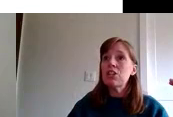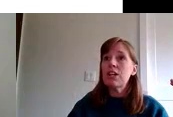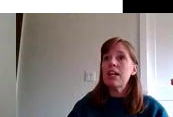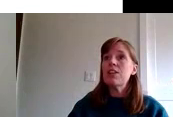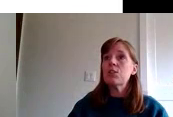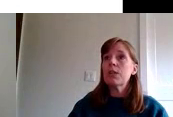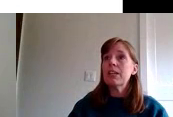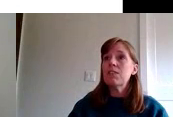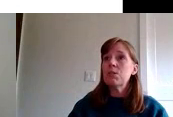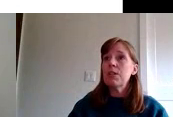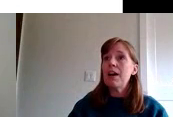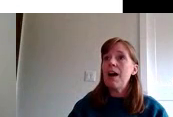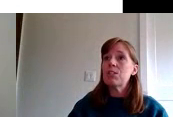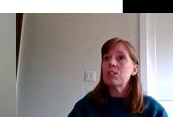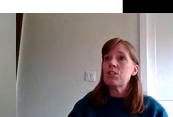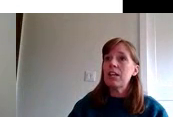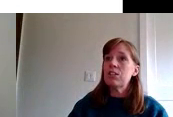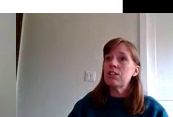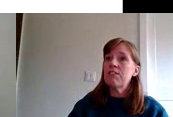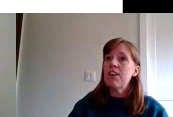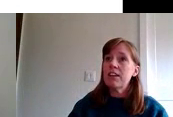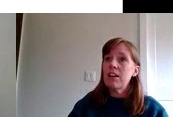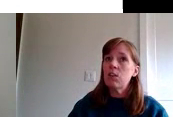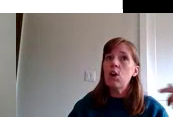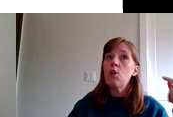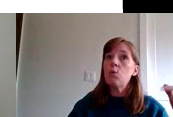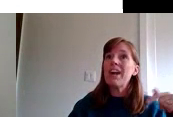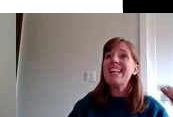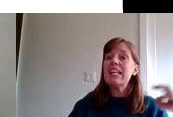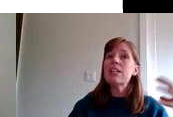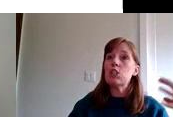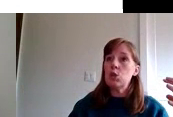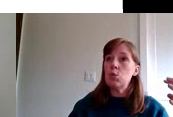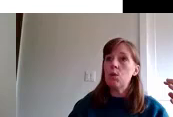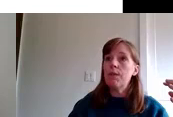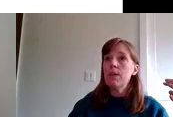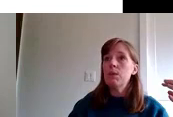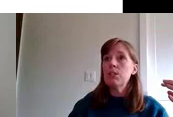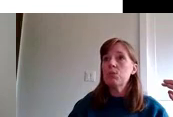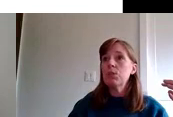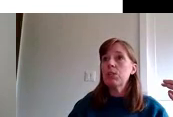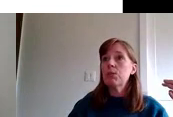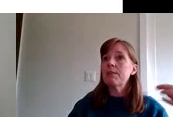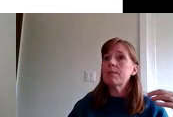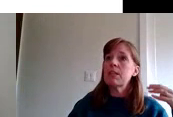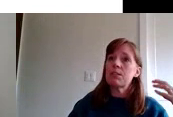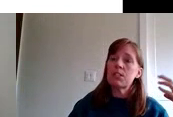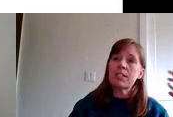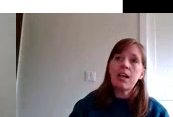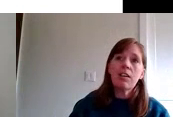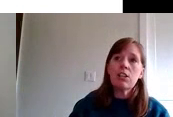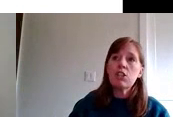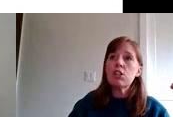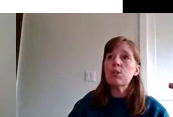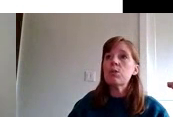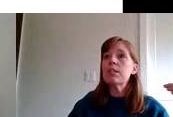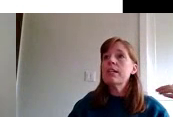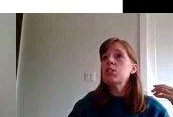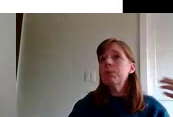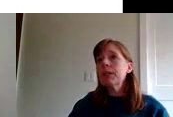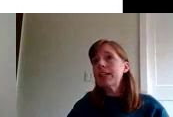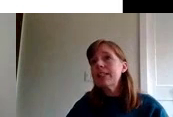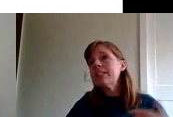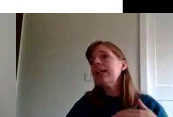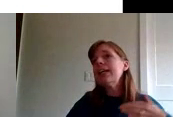need to change it. And so it gives you the options to change it, the font color, right in the tool, which is really great. So cell